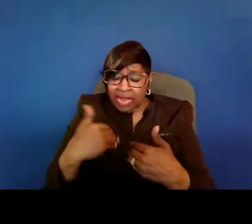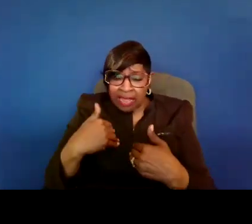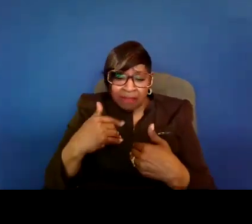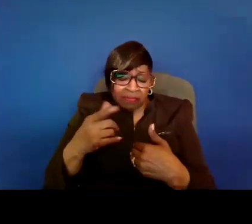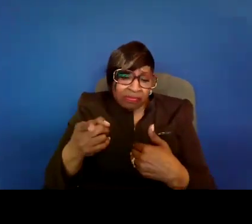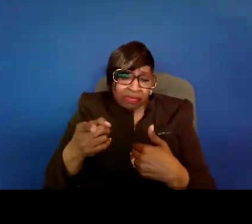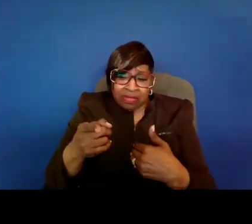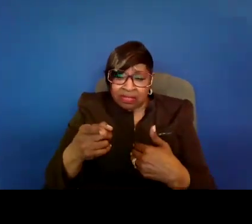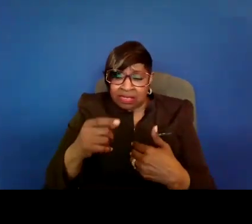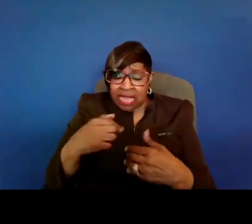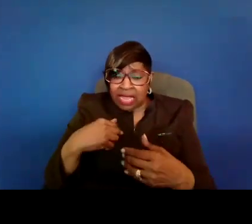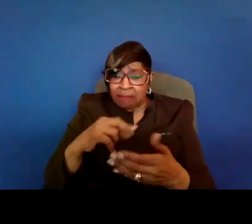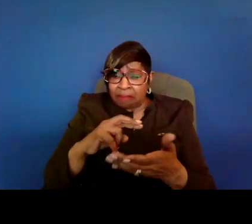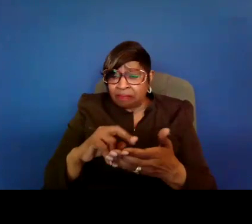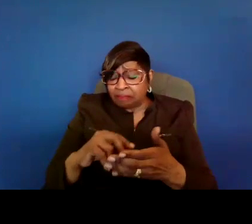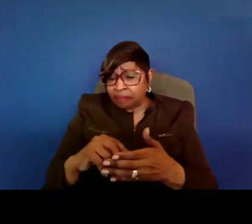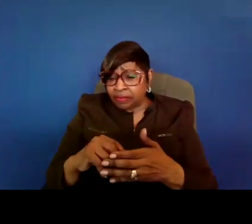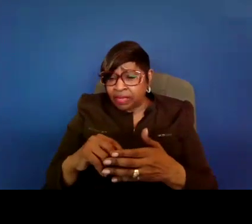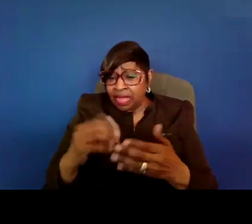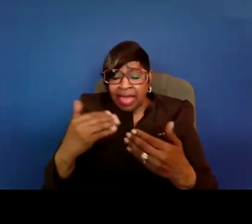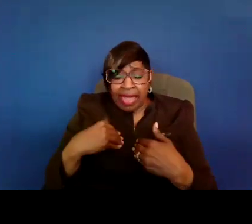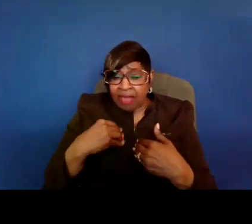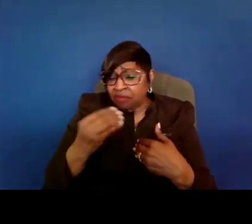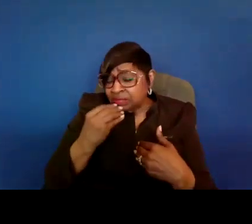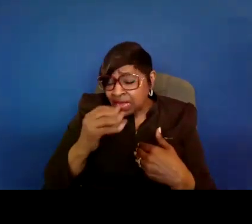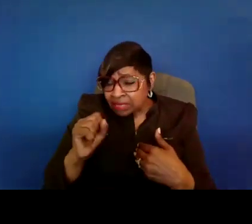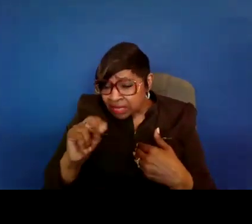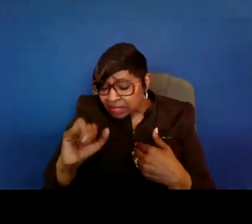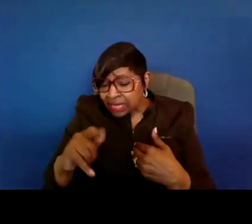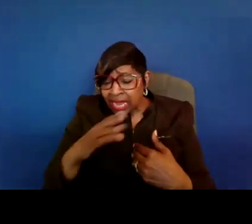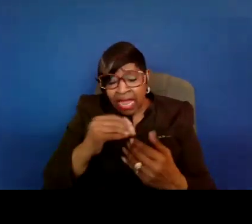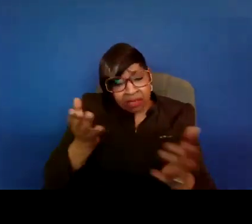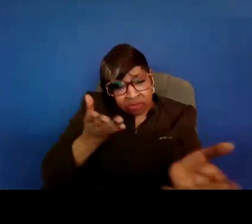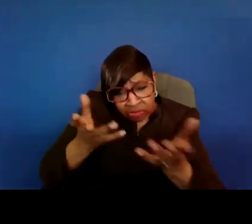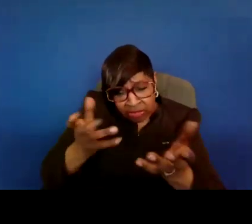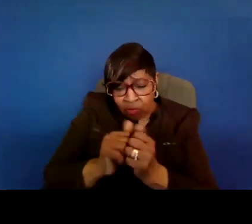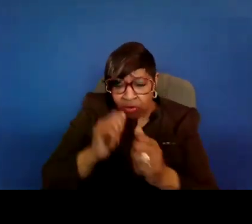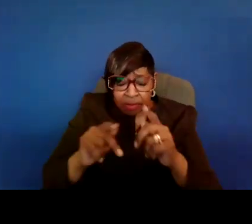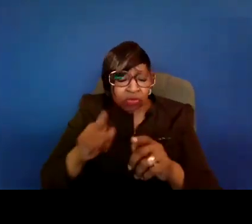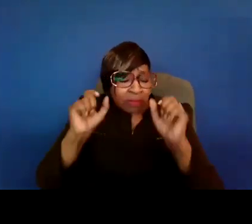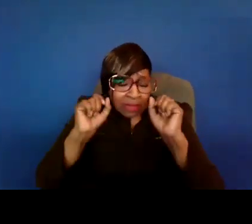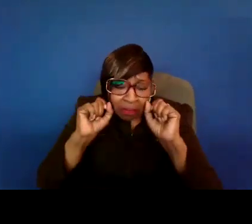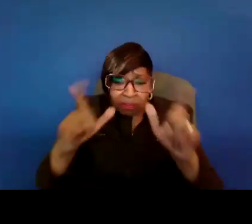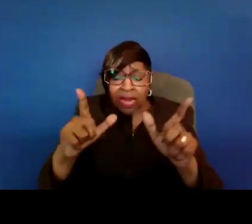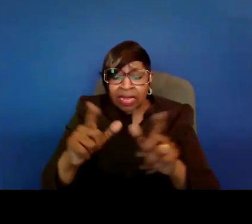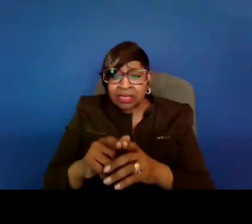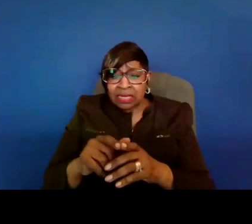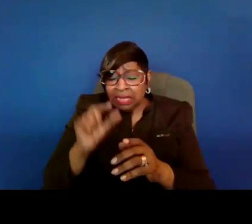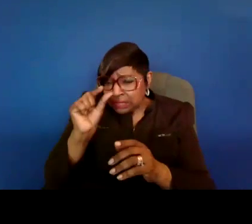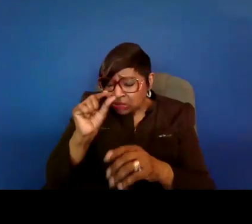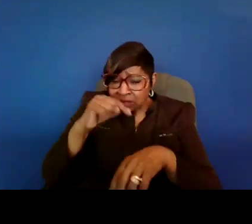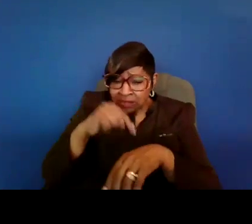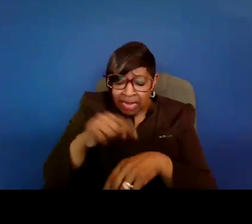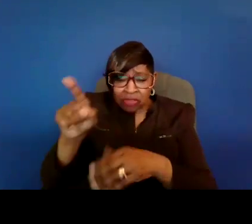usually good cheese, you know what I'm saying? Like, you can have a snack and chat with people. You'd be surprised. And it's all the time in